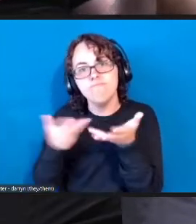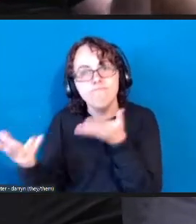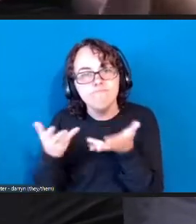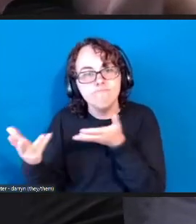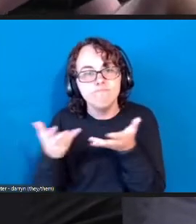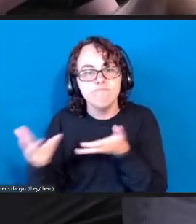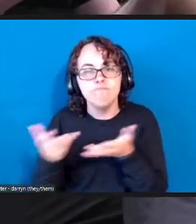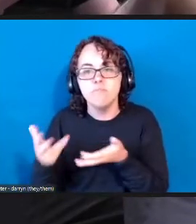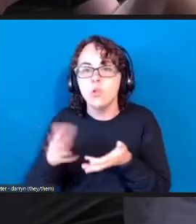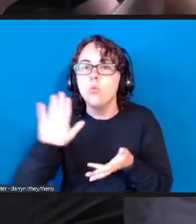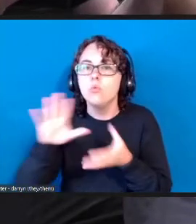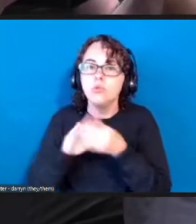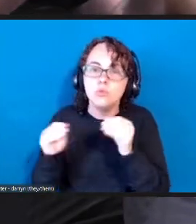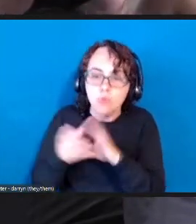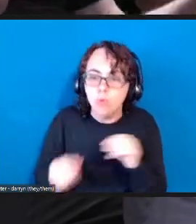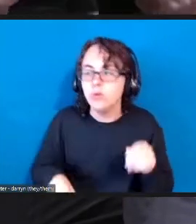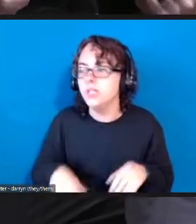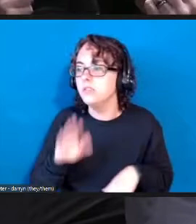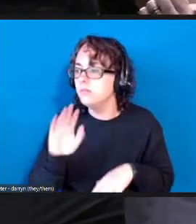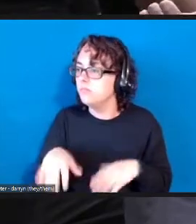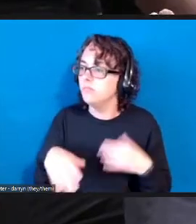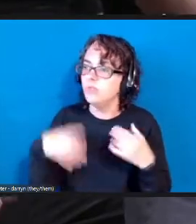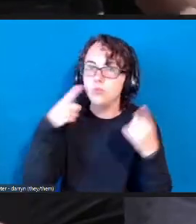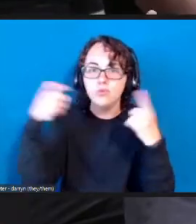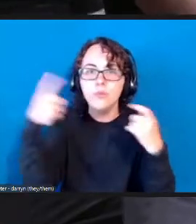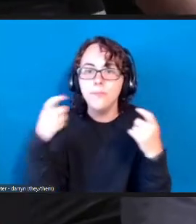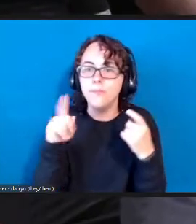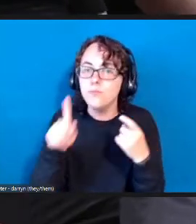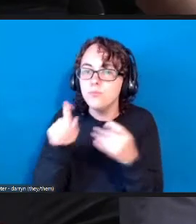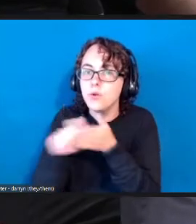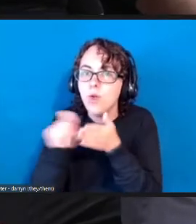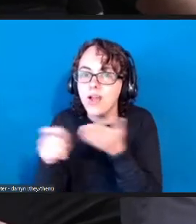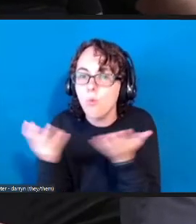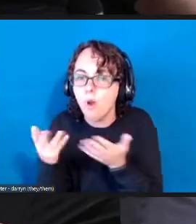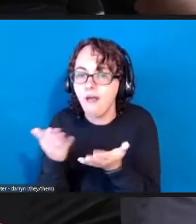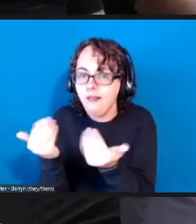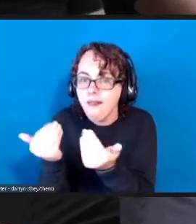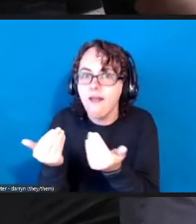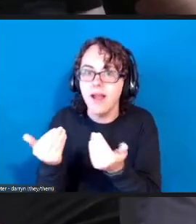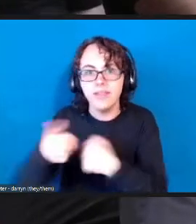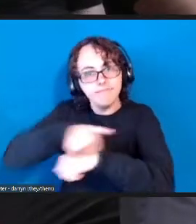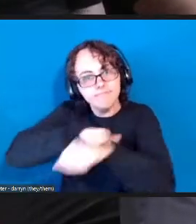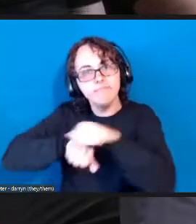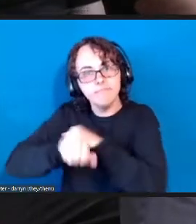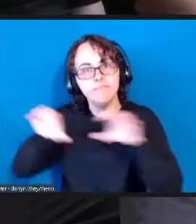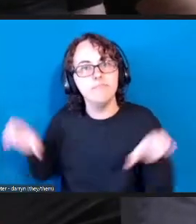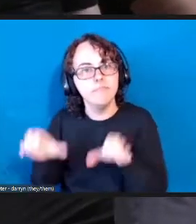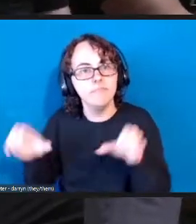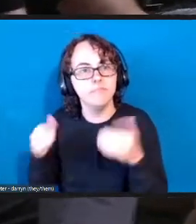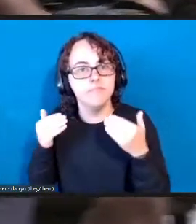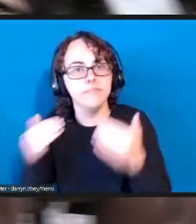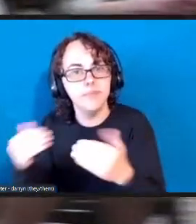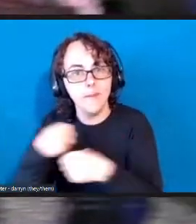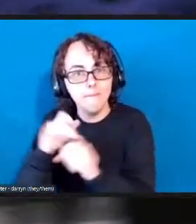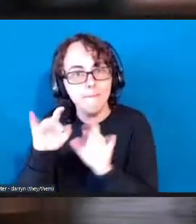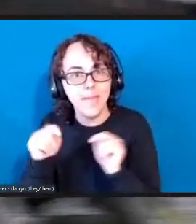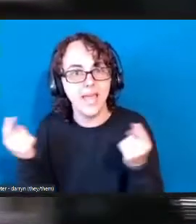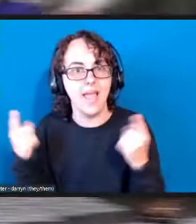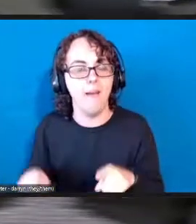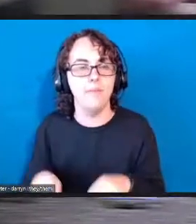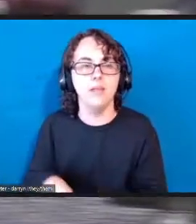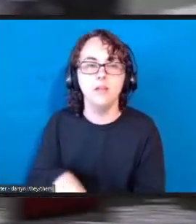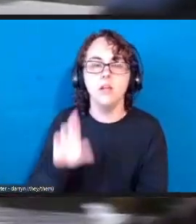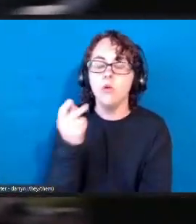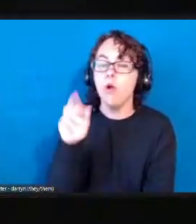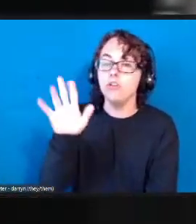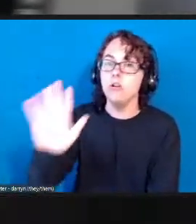want to write about? What have you been writing about? And let's do it. Can I just name something? I know, Gaven, I want to bring you here, but you're giving me a great idea that I